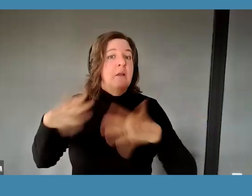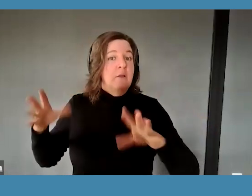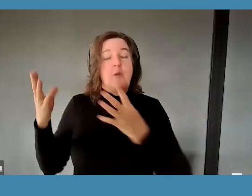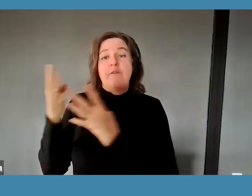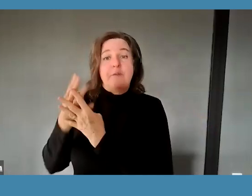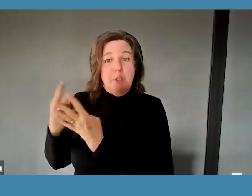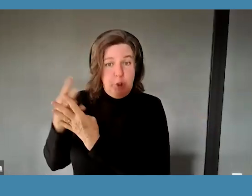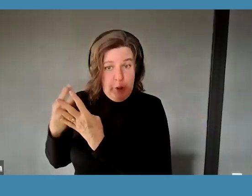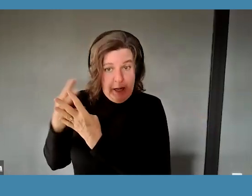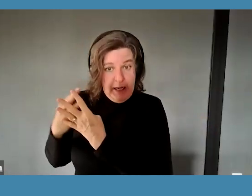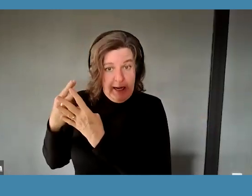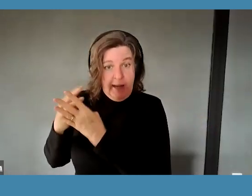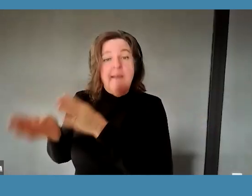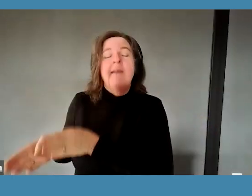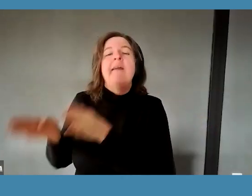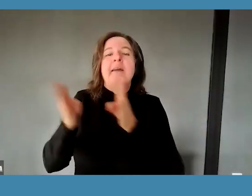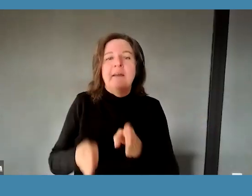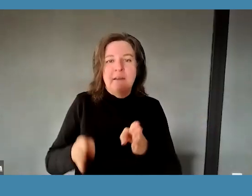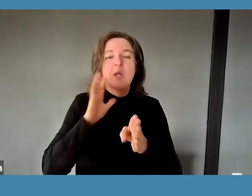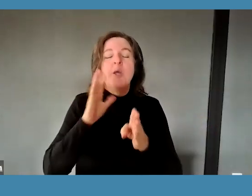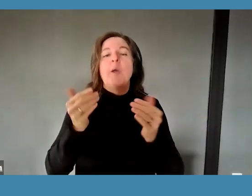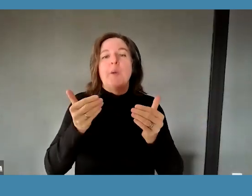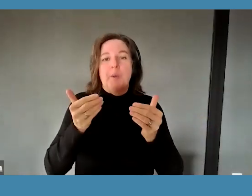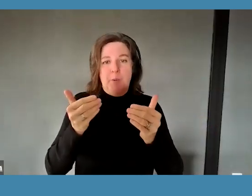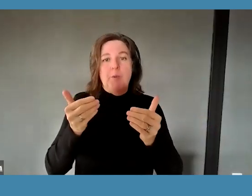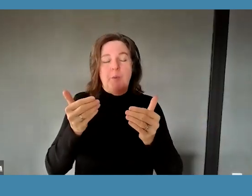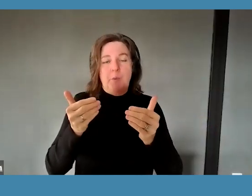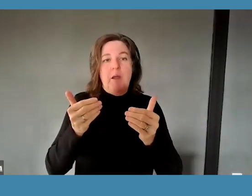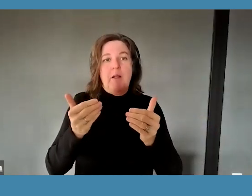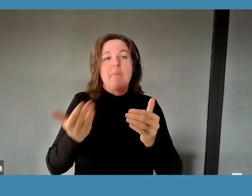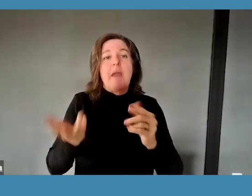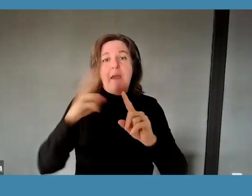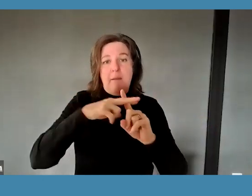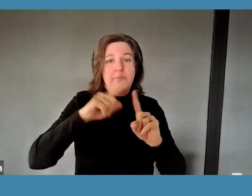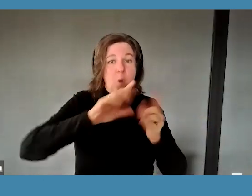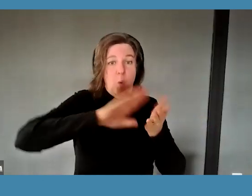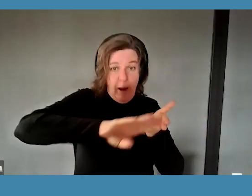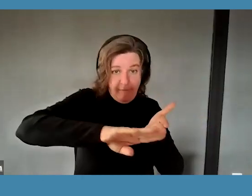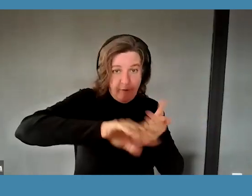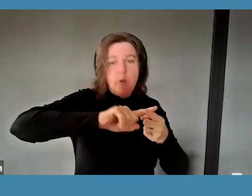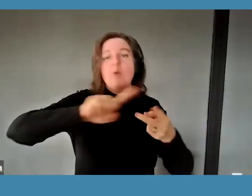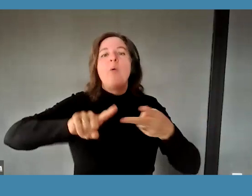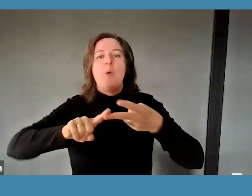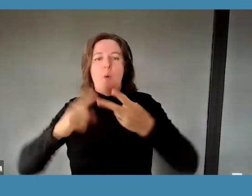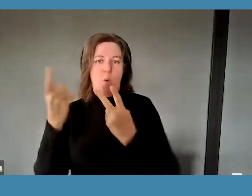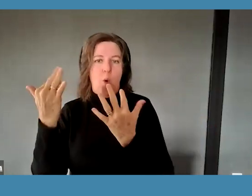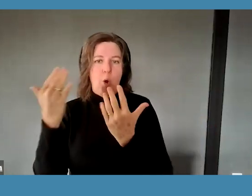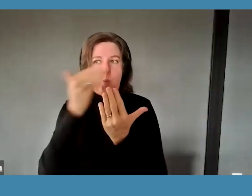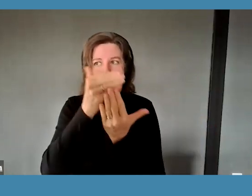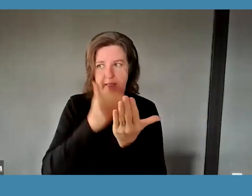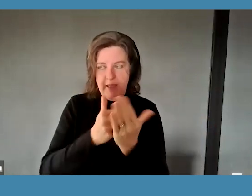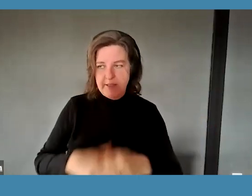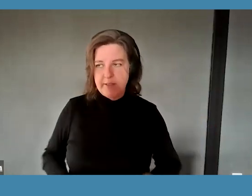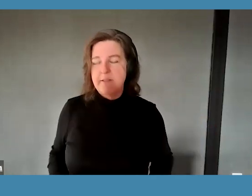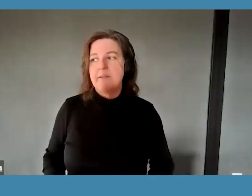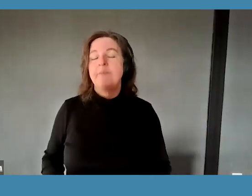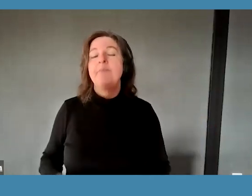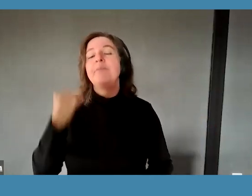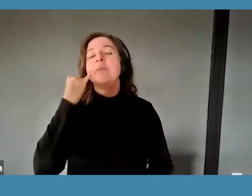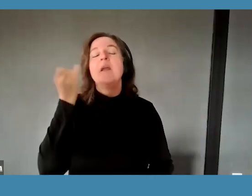now you're either going to go onto the waiver or you're going to go onto the wait list. So for those who are